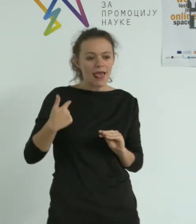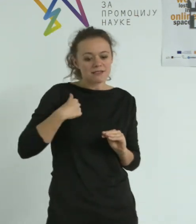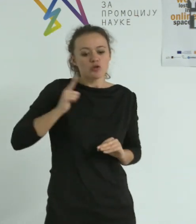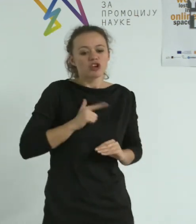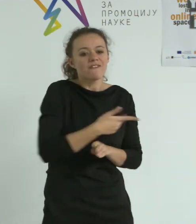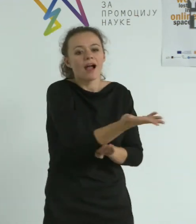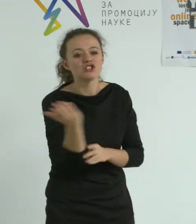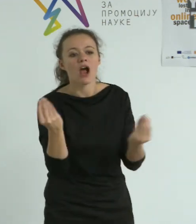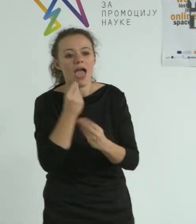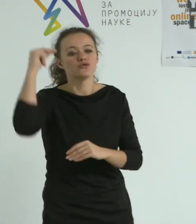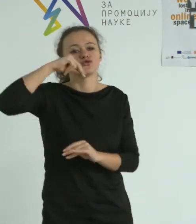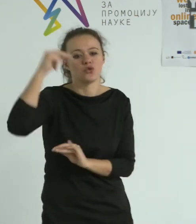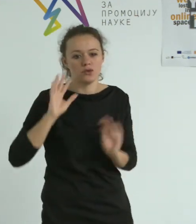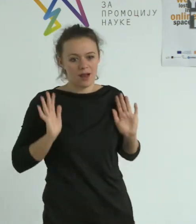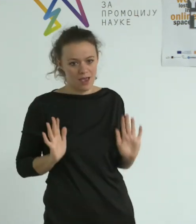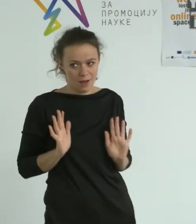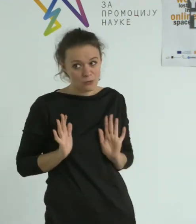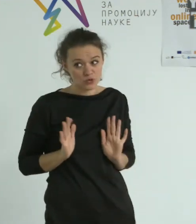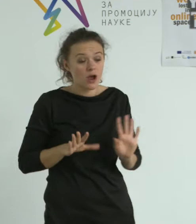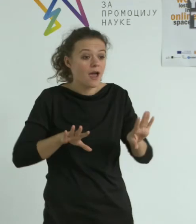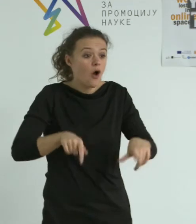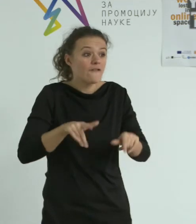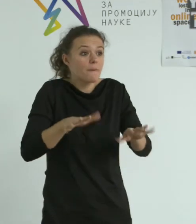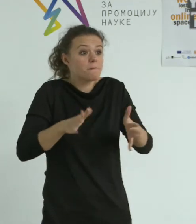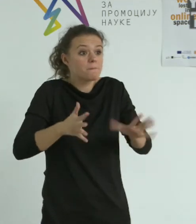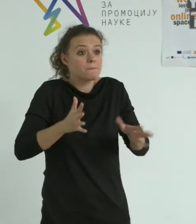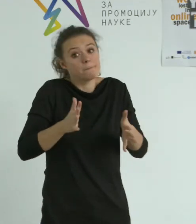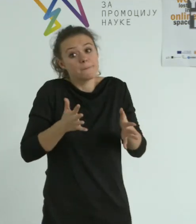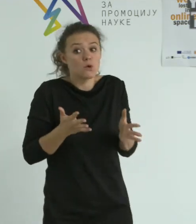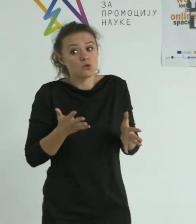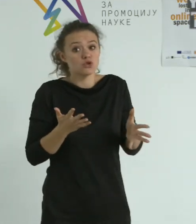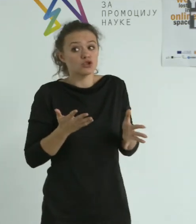something. So this is maybe